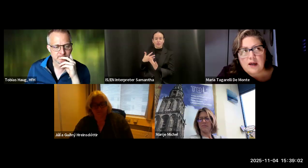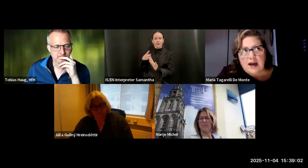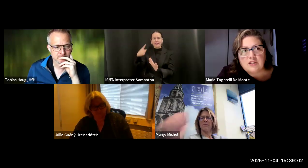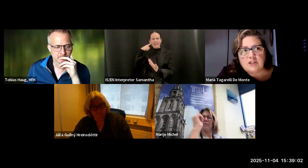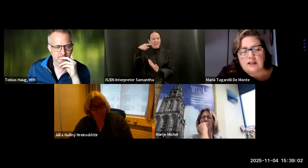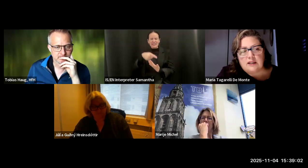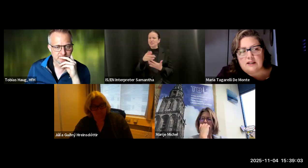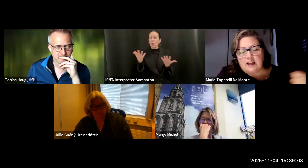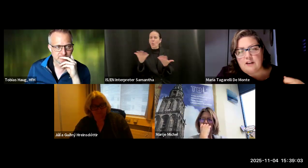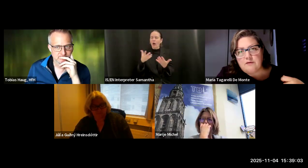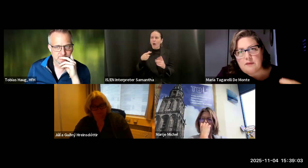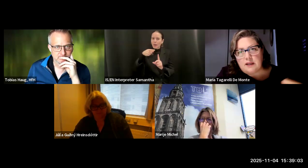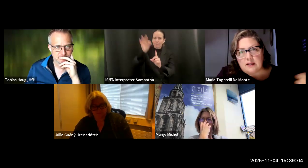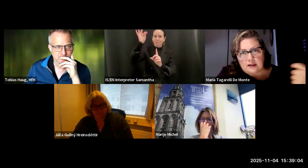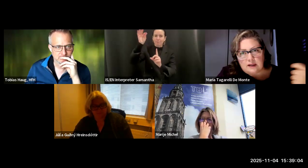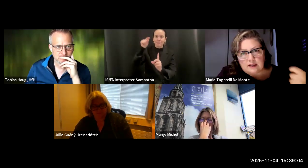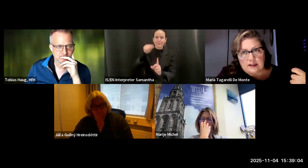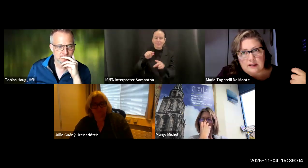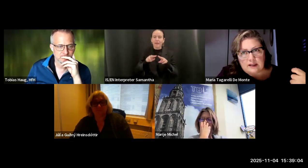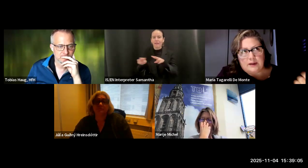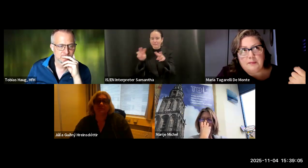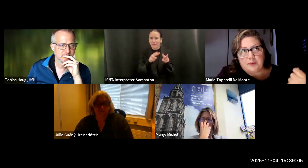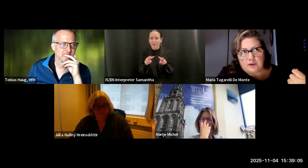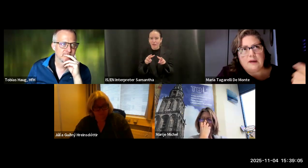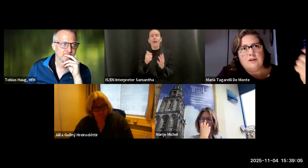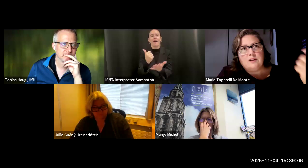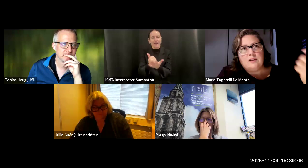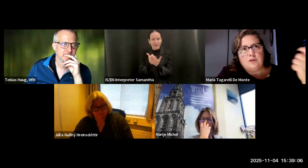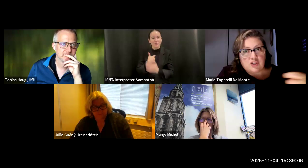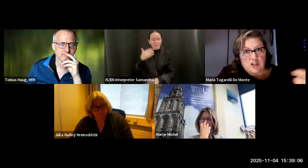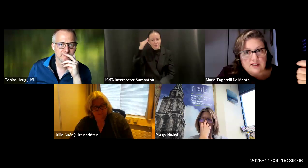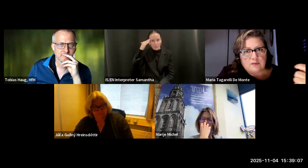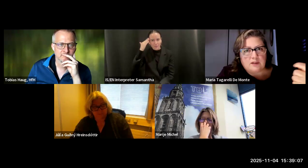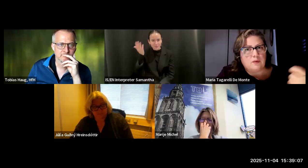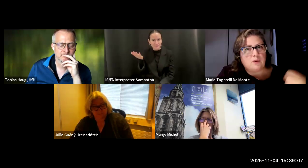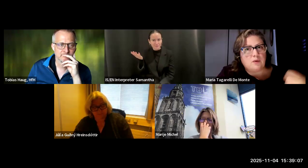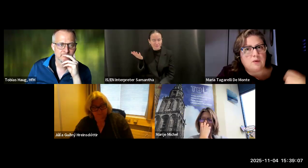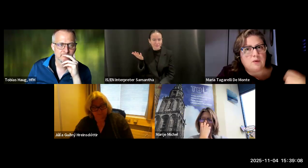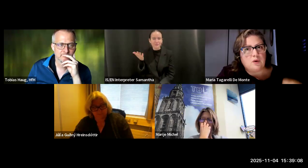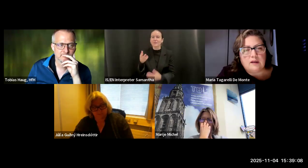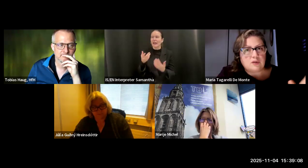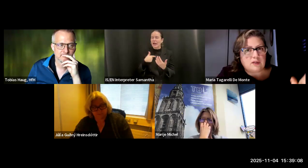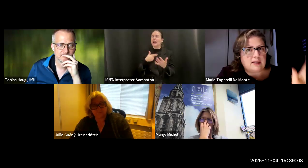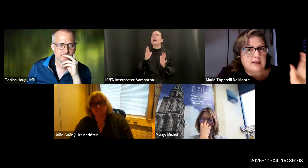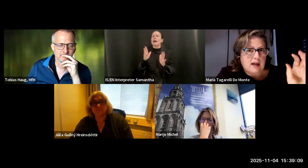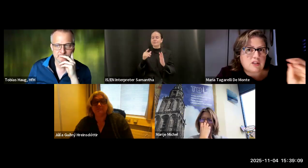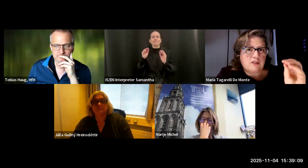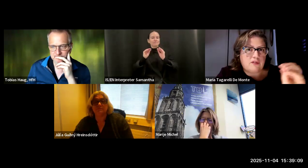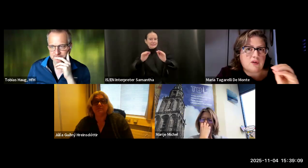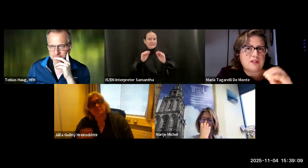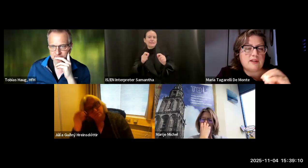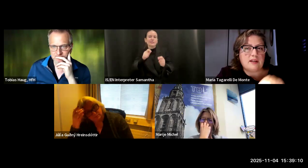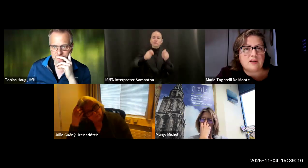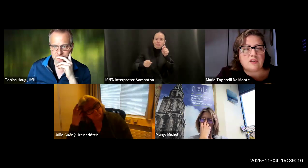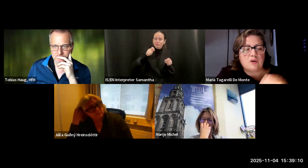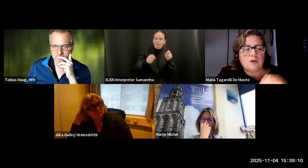for them, actually gave me the input to adjust what they were learning so that they could